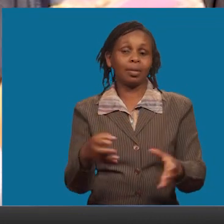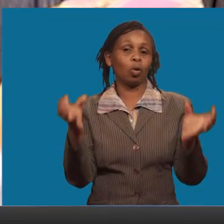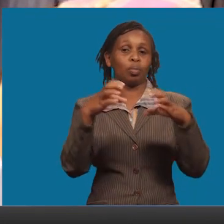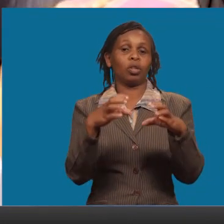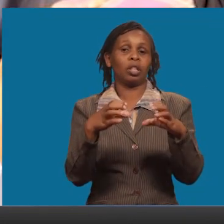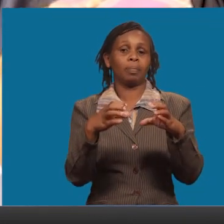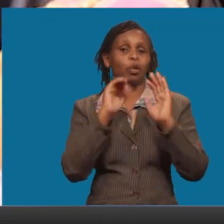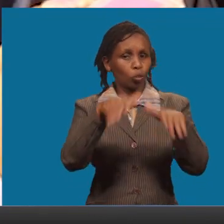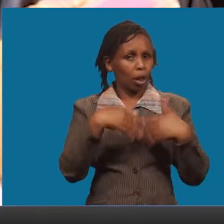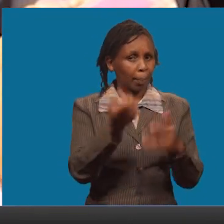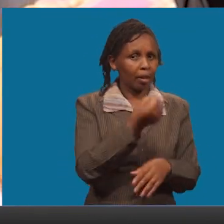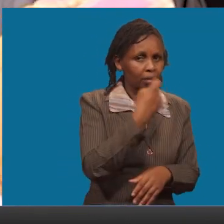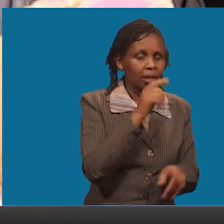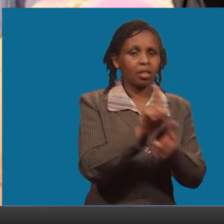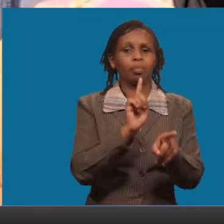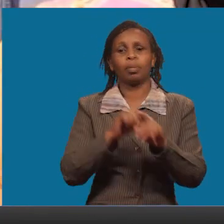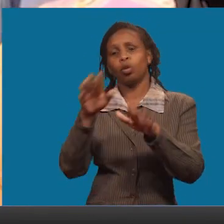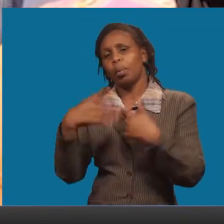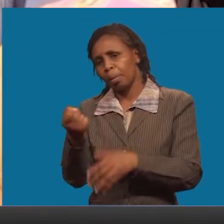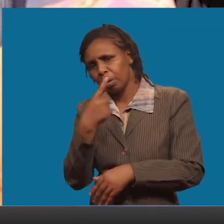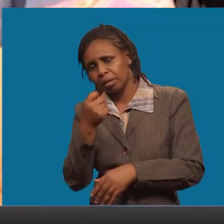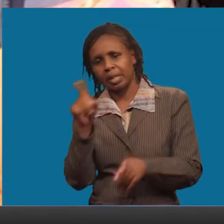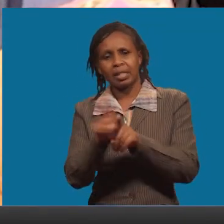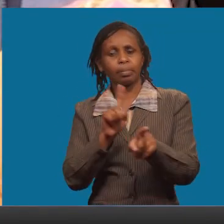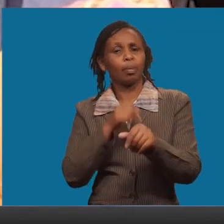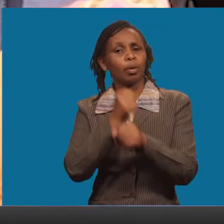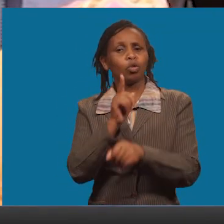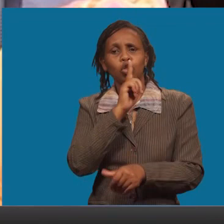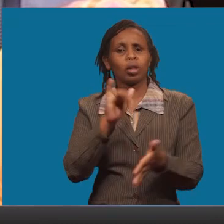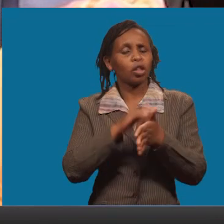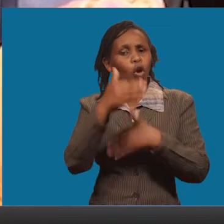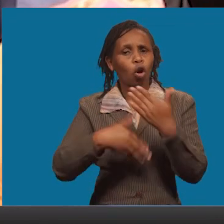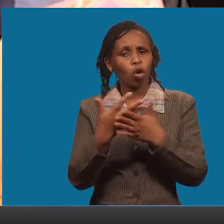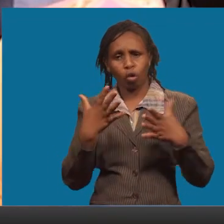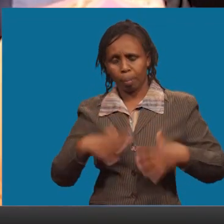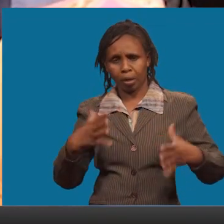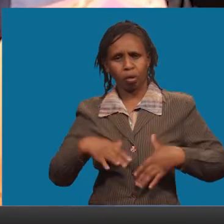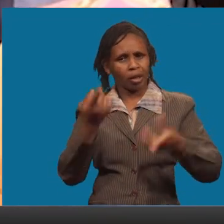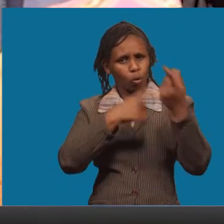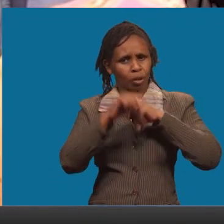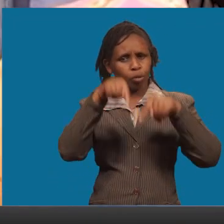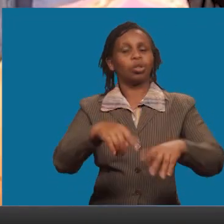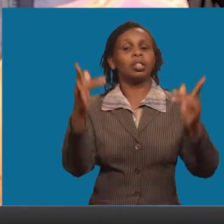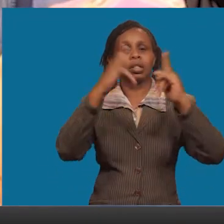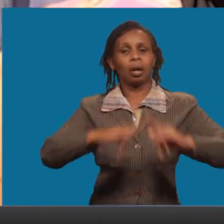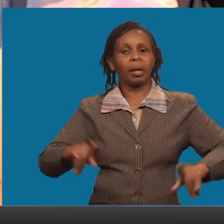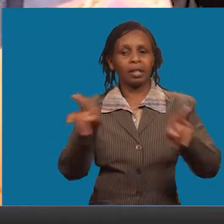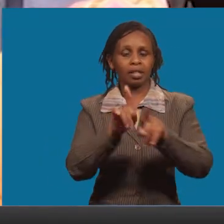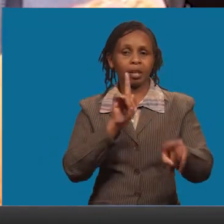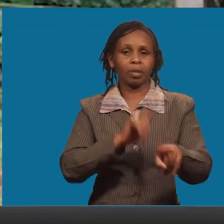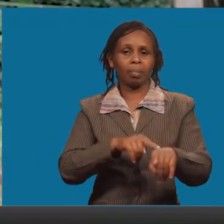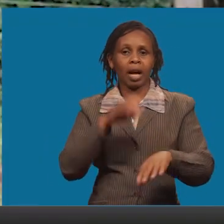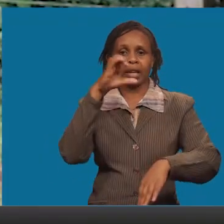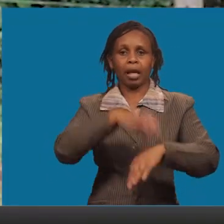prescribe drugs and we also give them the medications, and we'll ensure that everybody in this community will attend this camp, will be dewormed and will get a vitamin